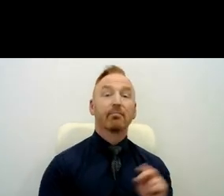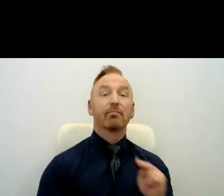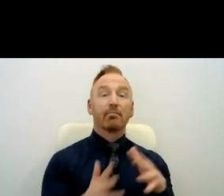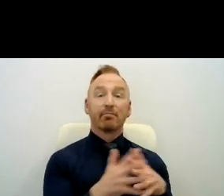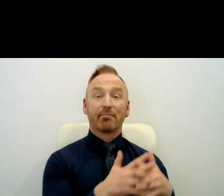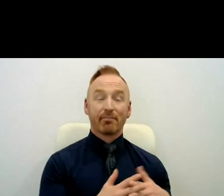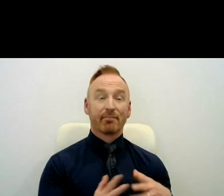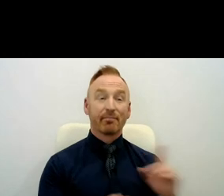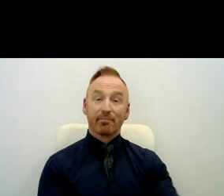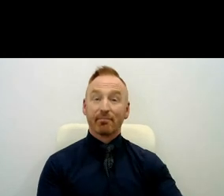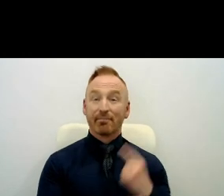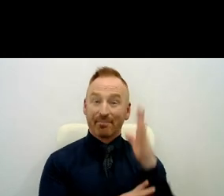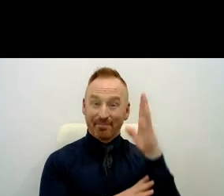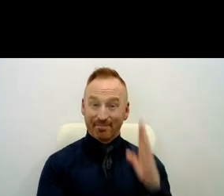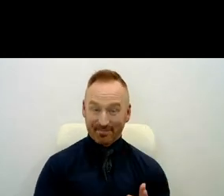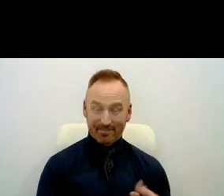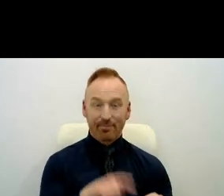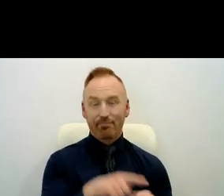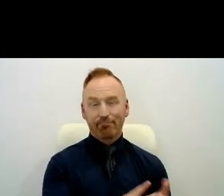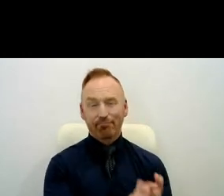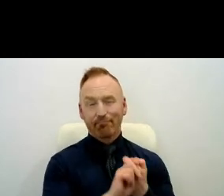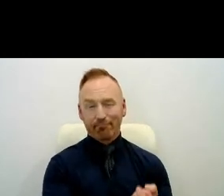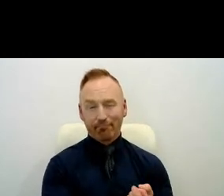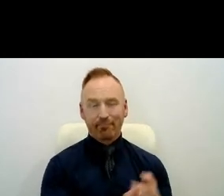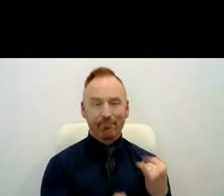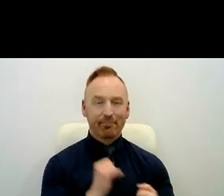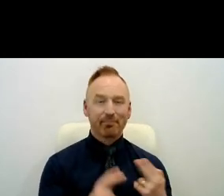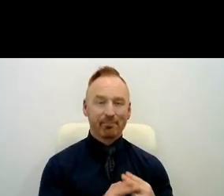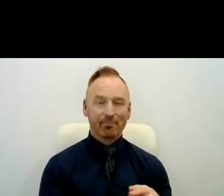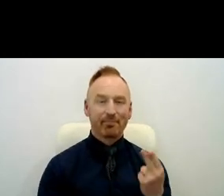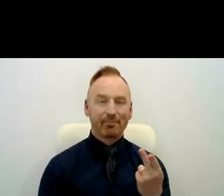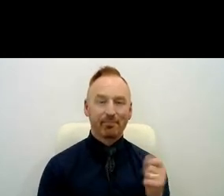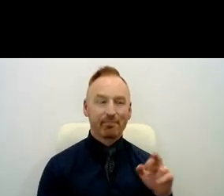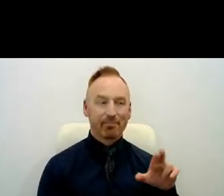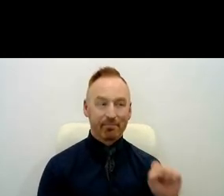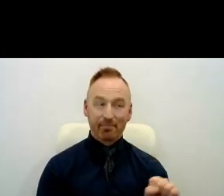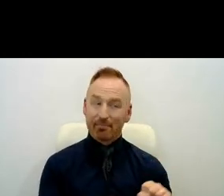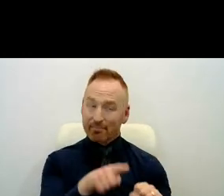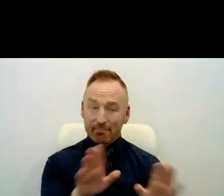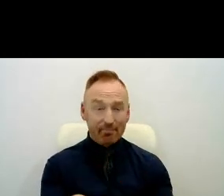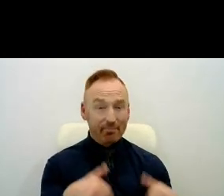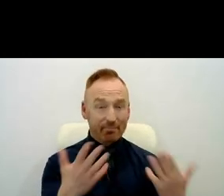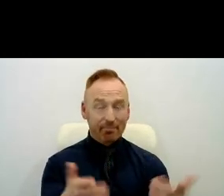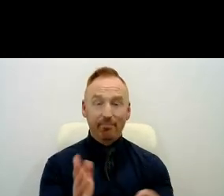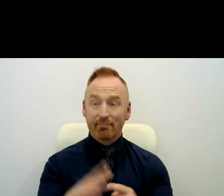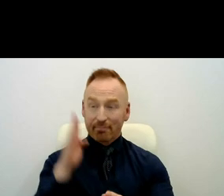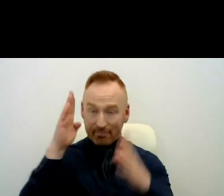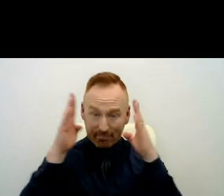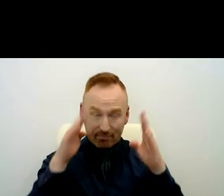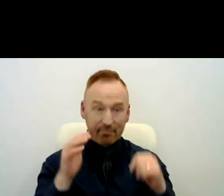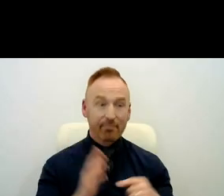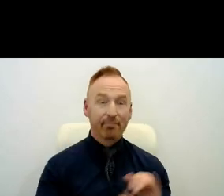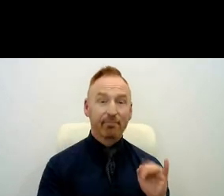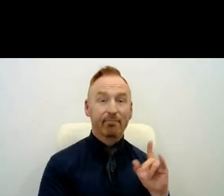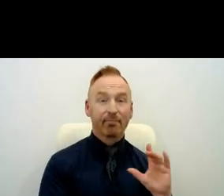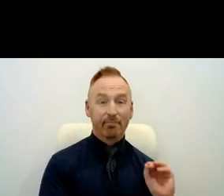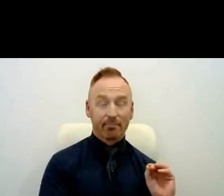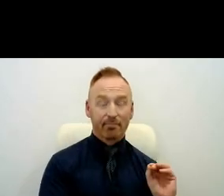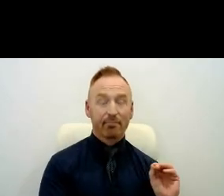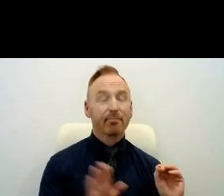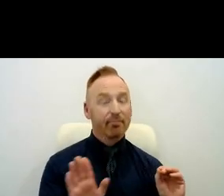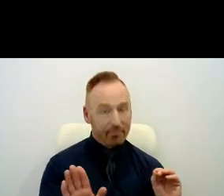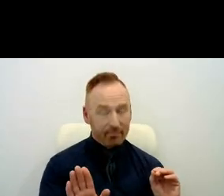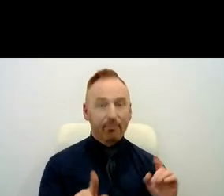a good friend of mine, Laurelle Harris. She is here to provide greetings and an introduction,